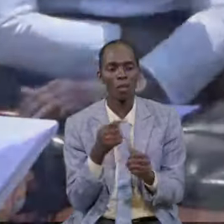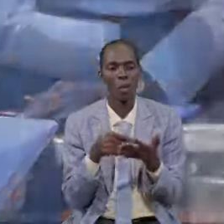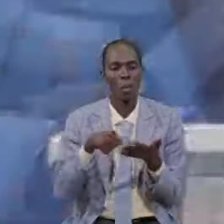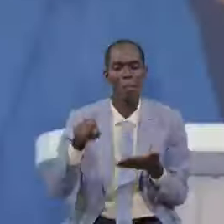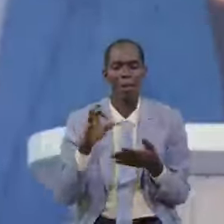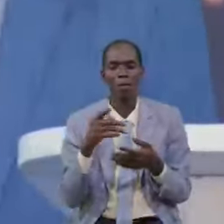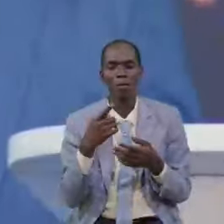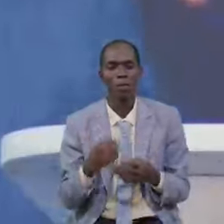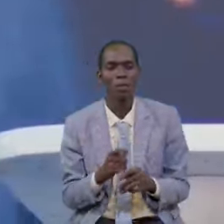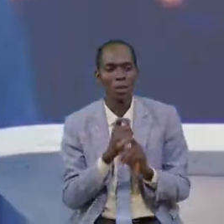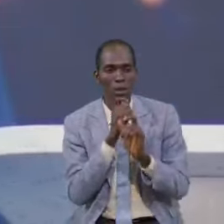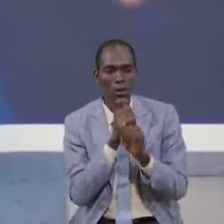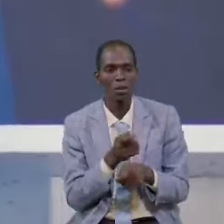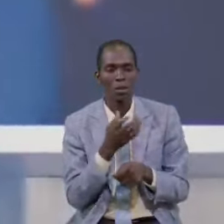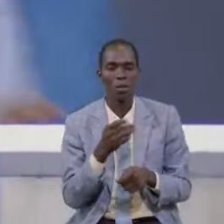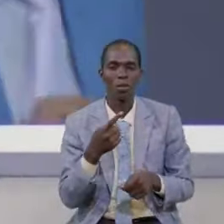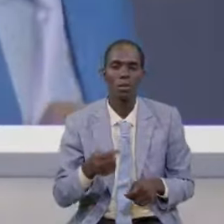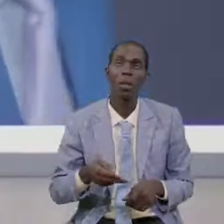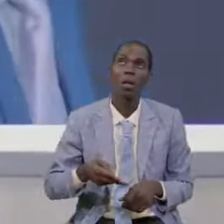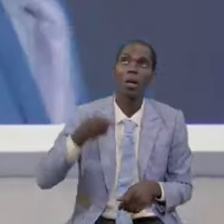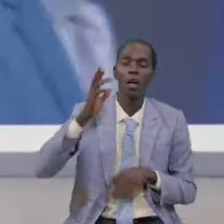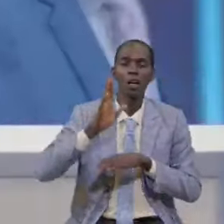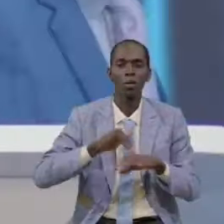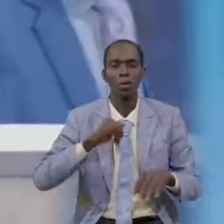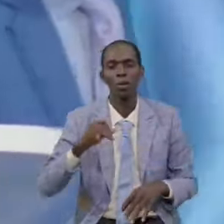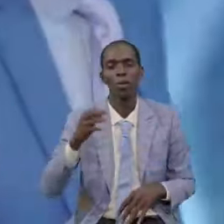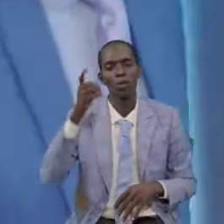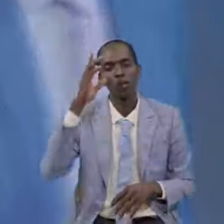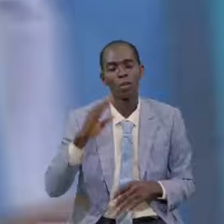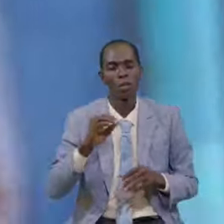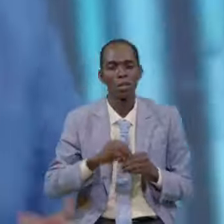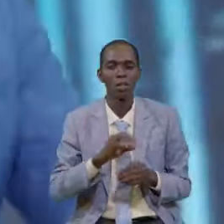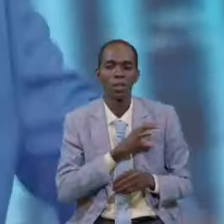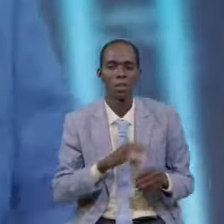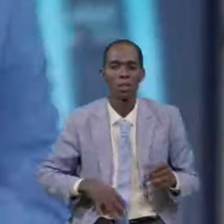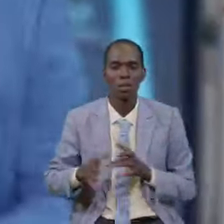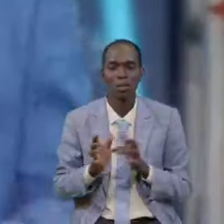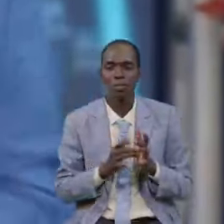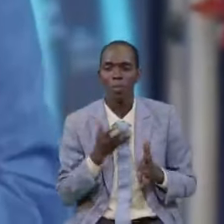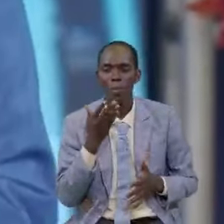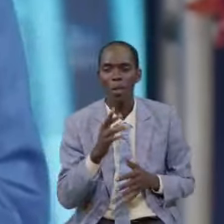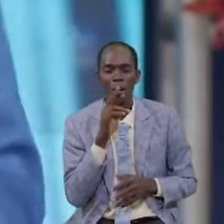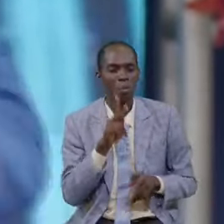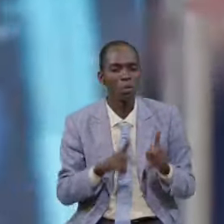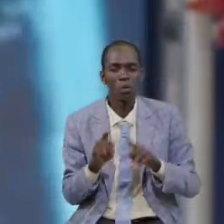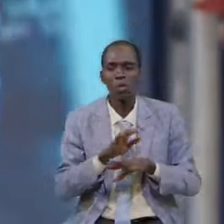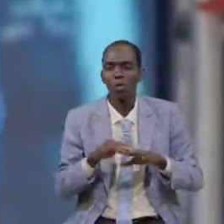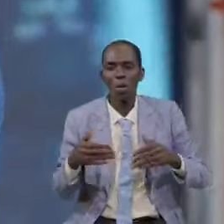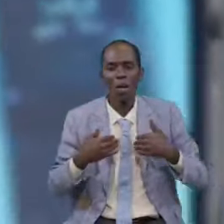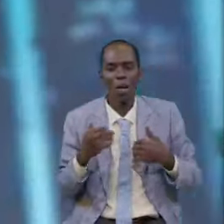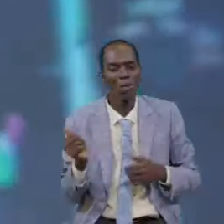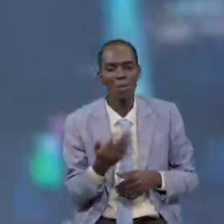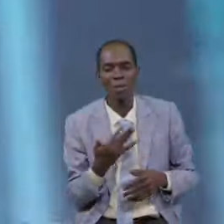of God in Christ Jesus. There are people, they don't have anything they are pressing towards. Their